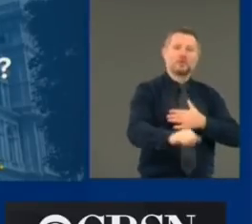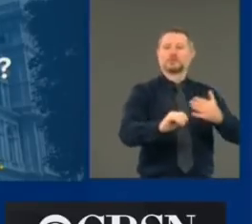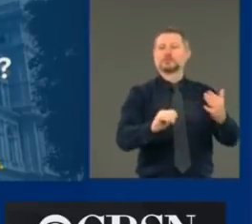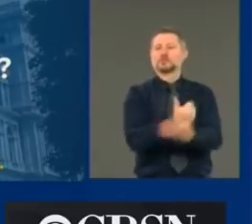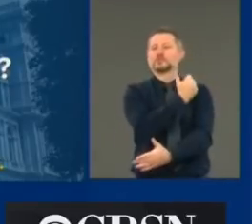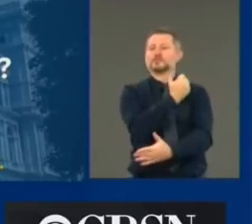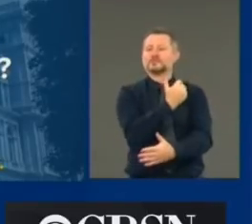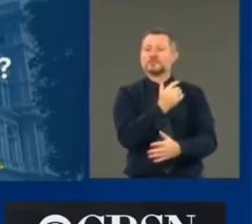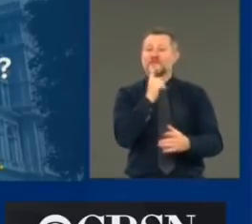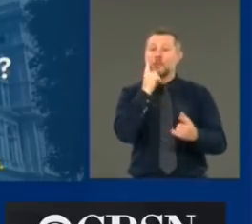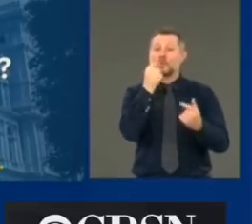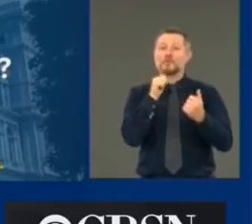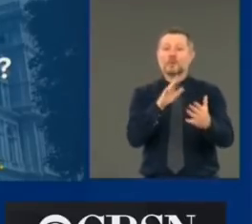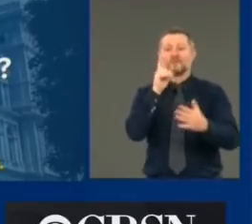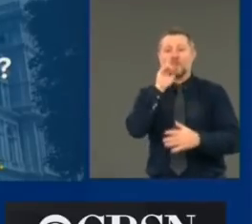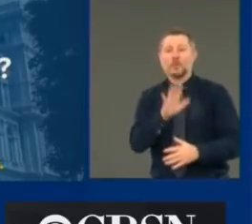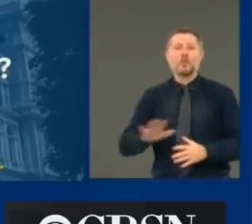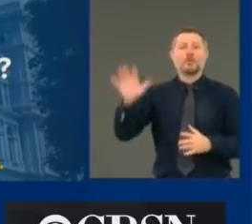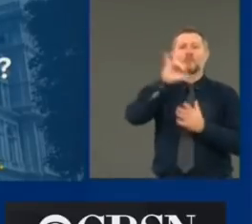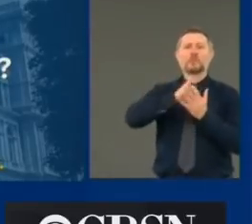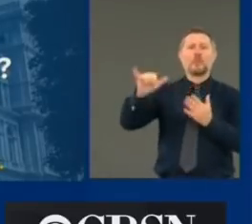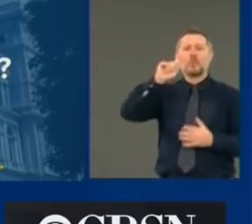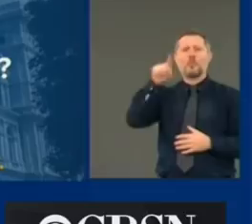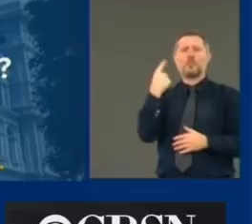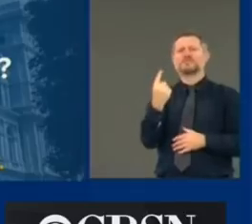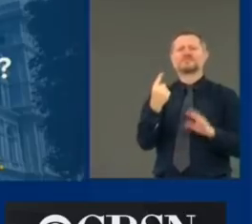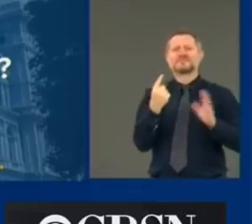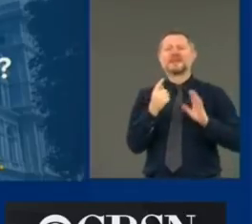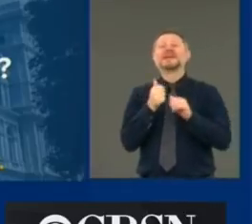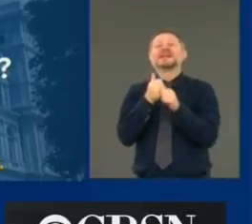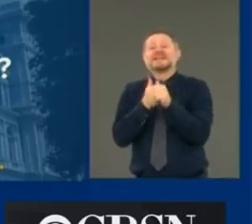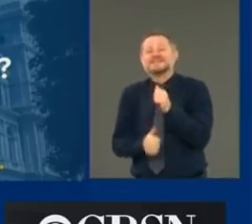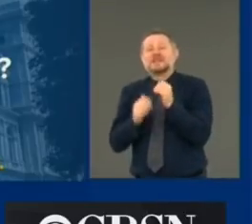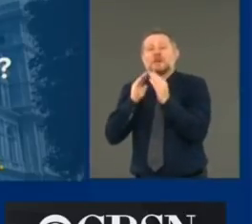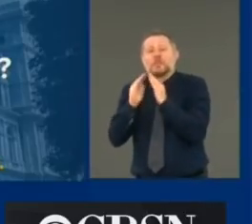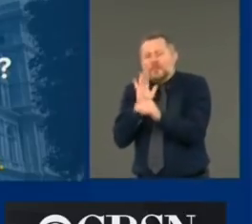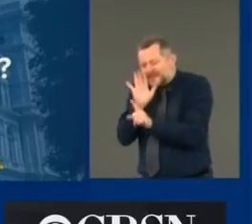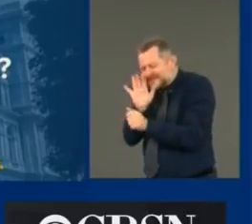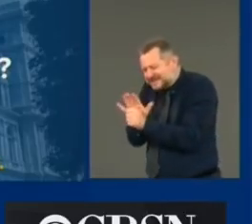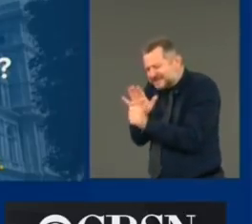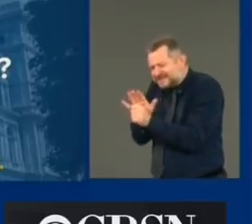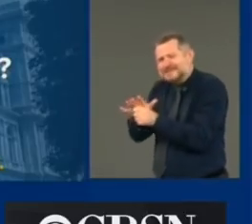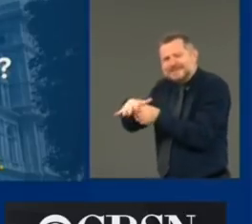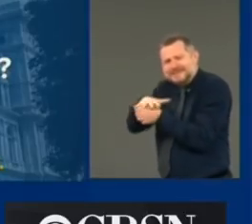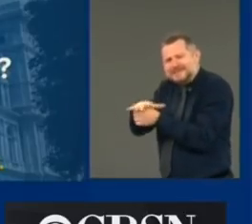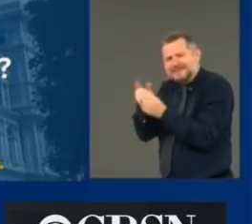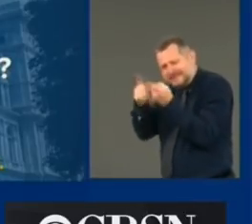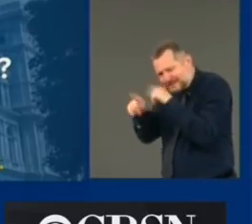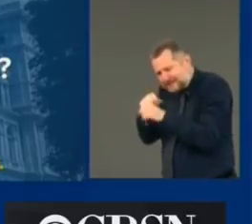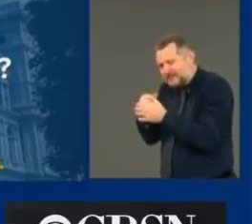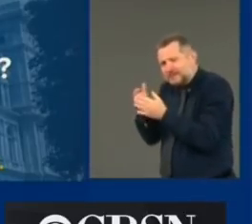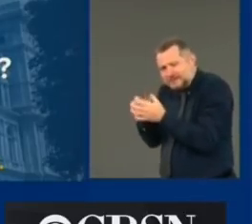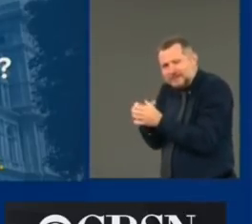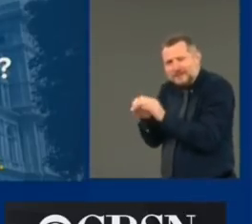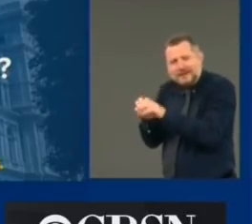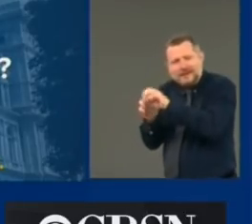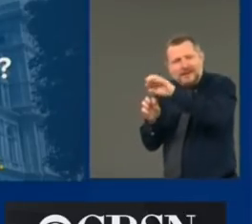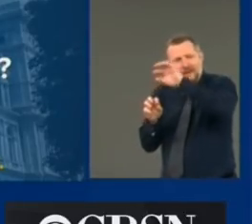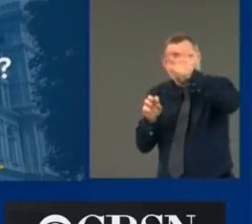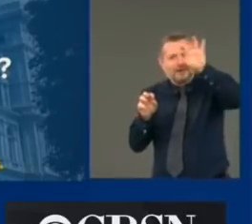all. It's what that community wants. And New York City may want something different than